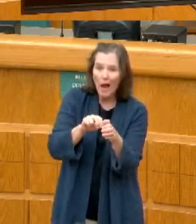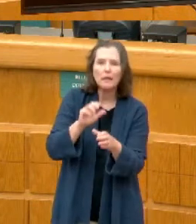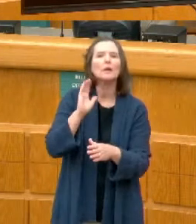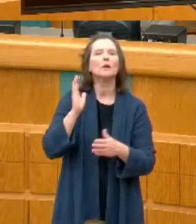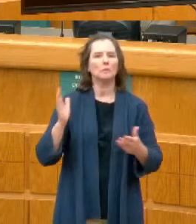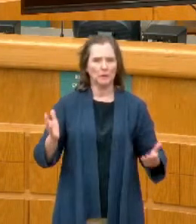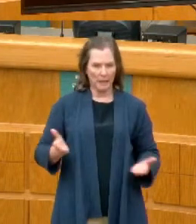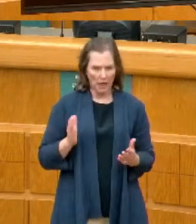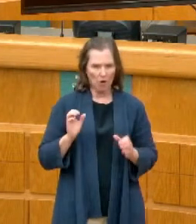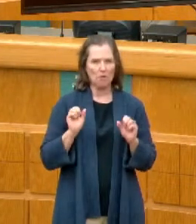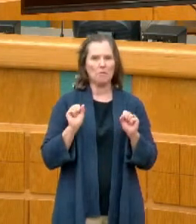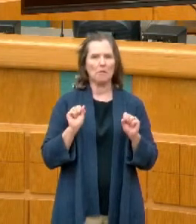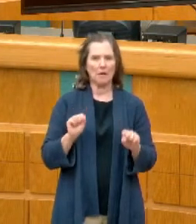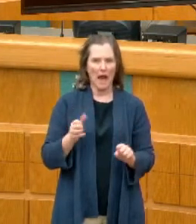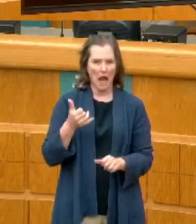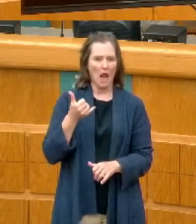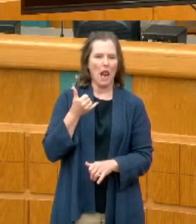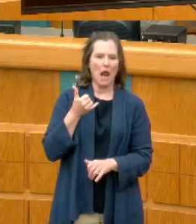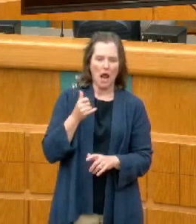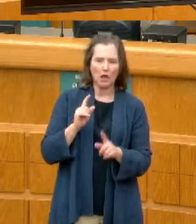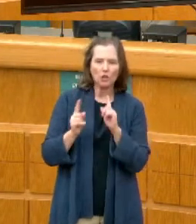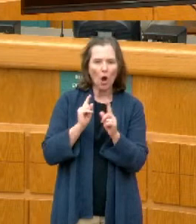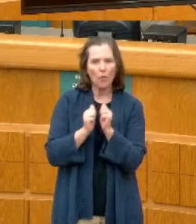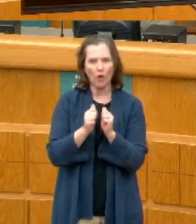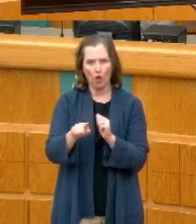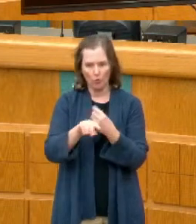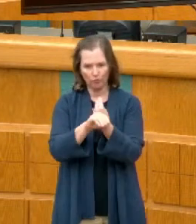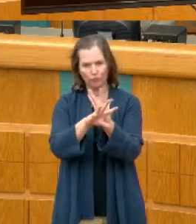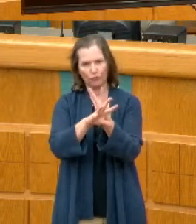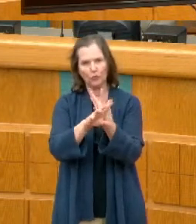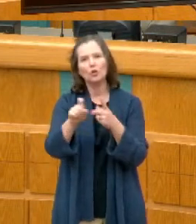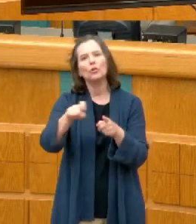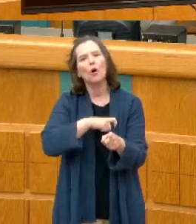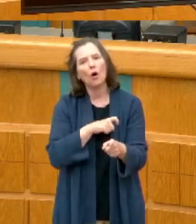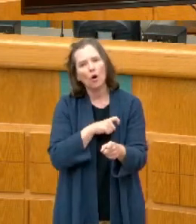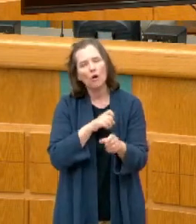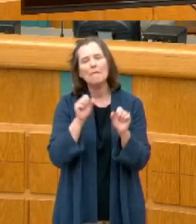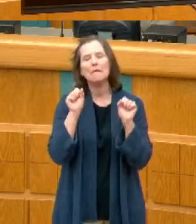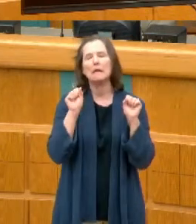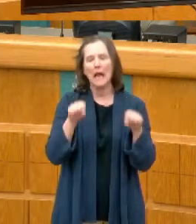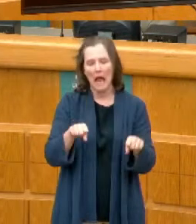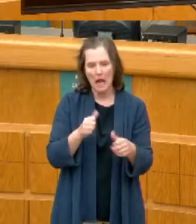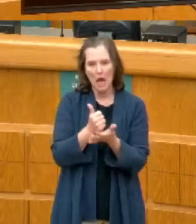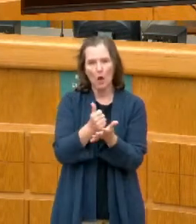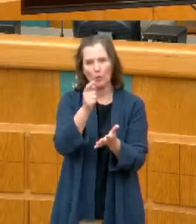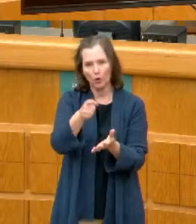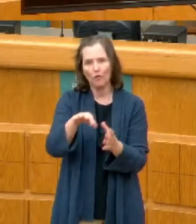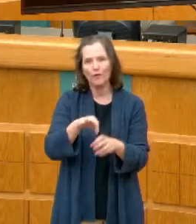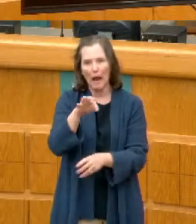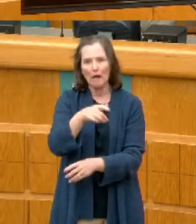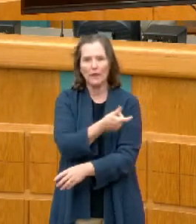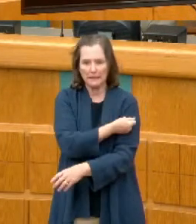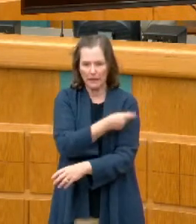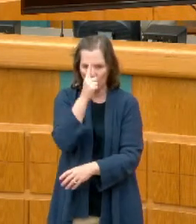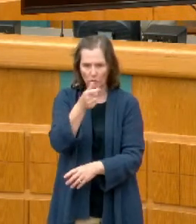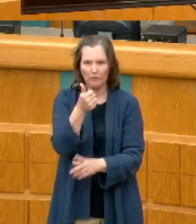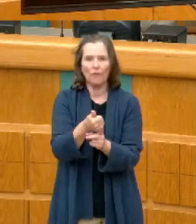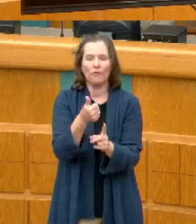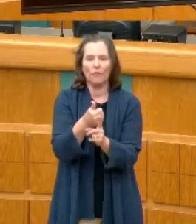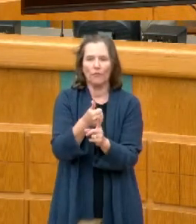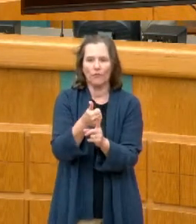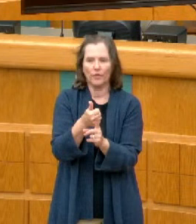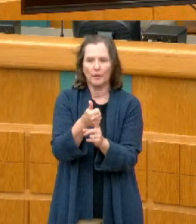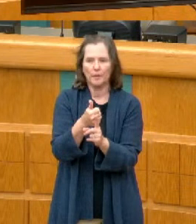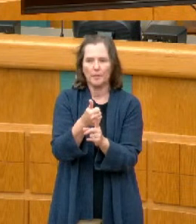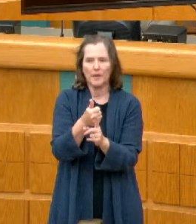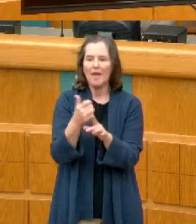call. We're going to support an expansion of our city-county public health departments in its entirety, their entire